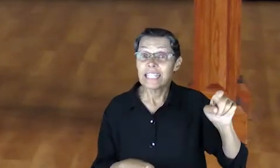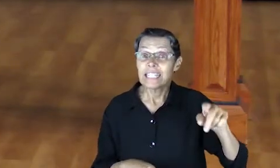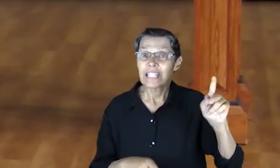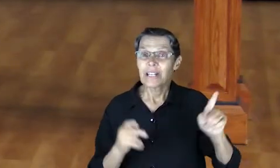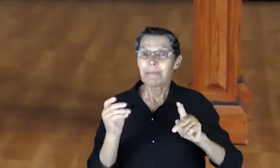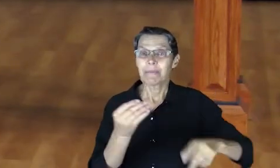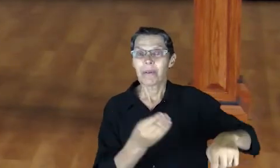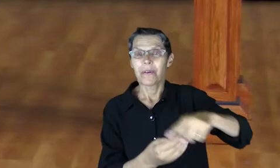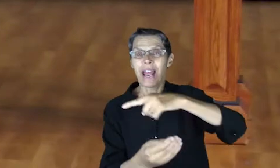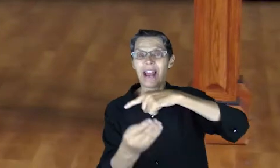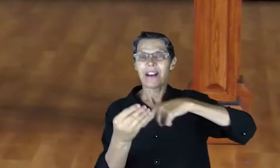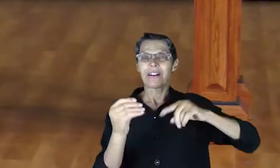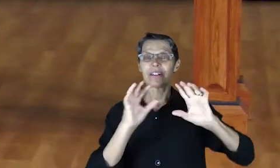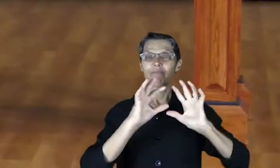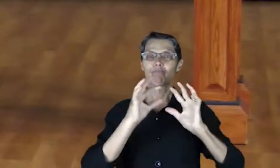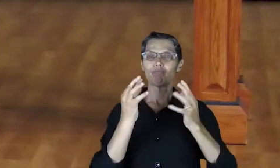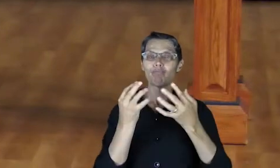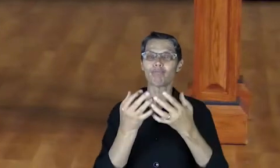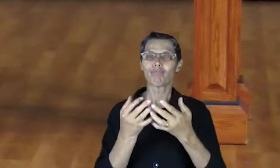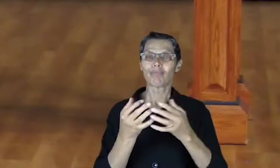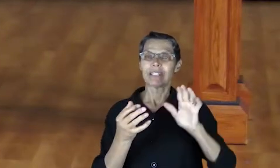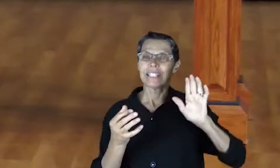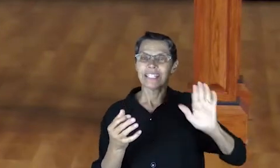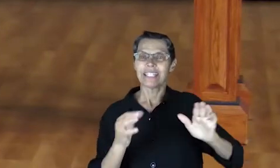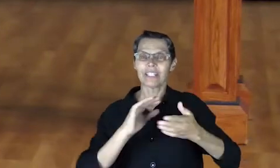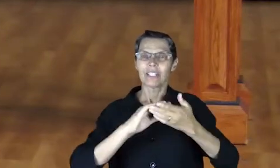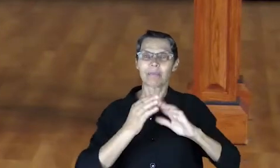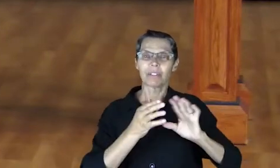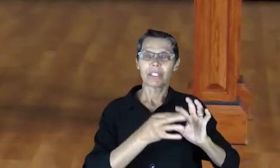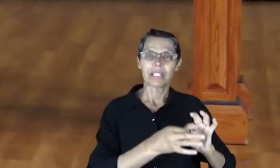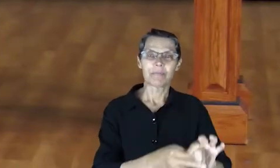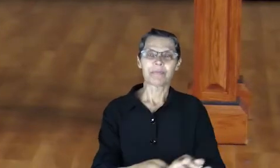needs are people around him, a community.